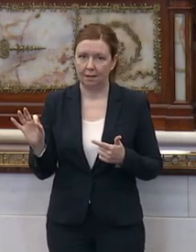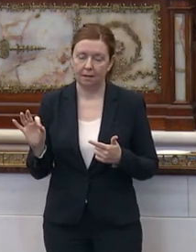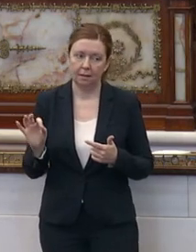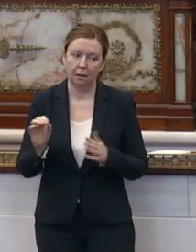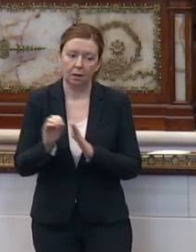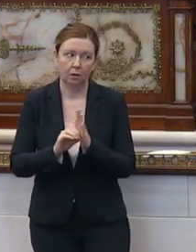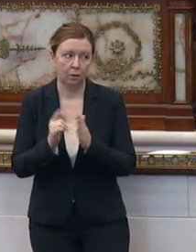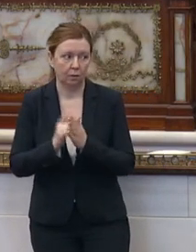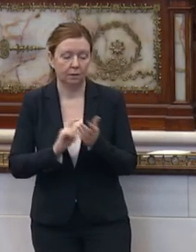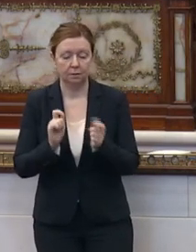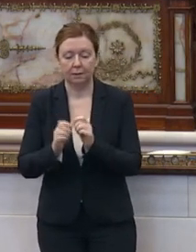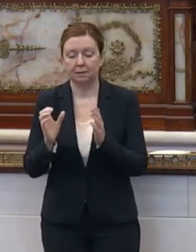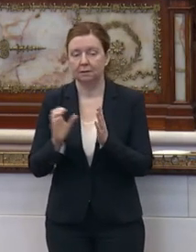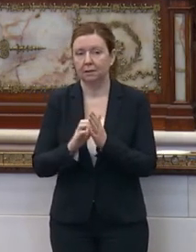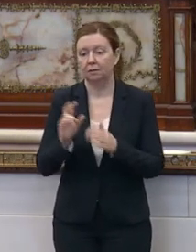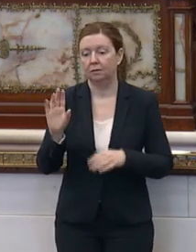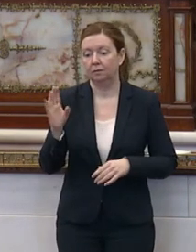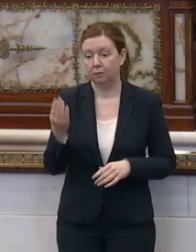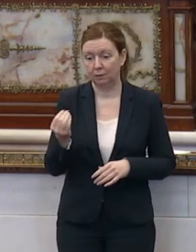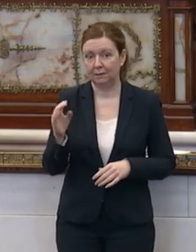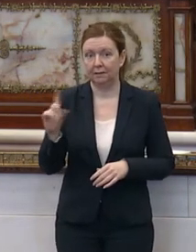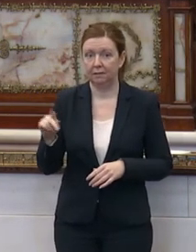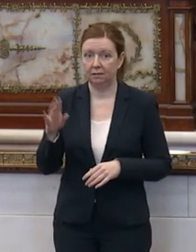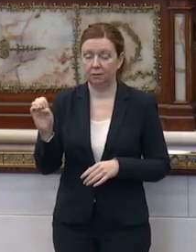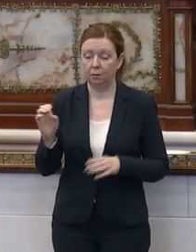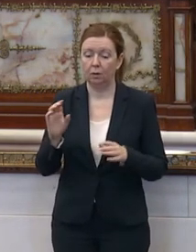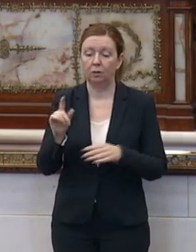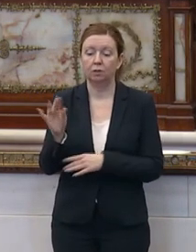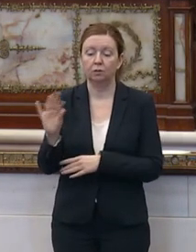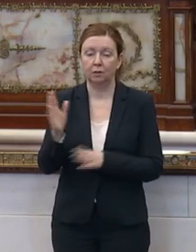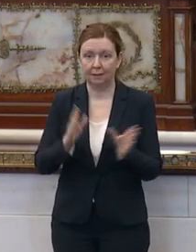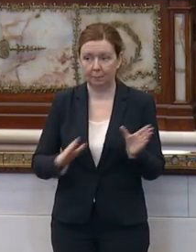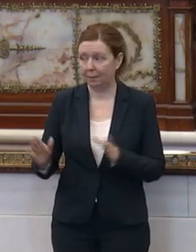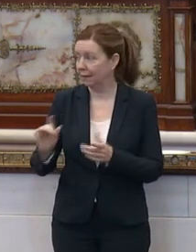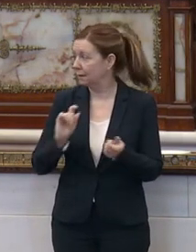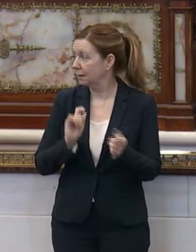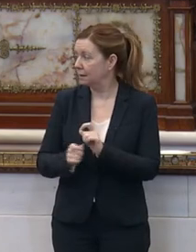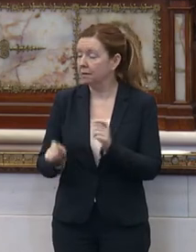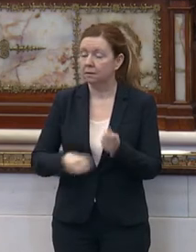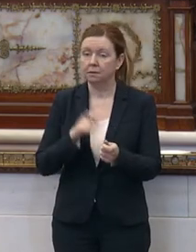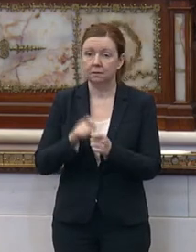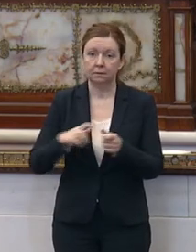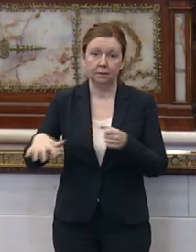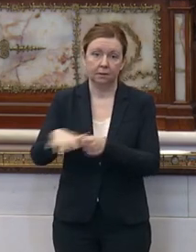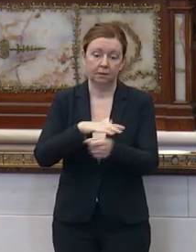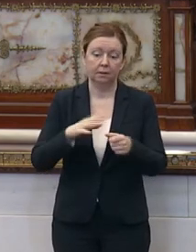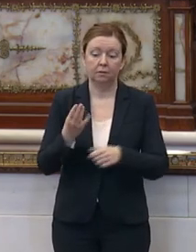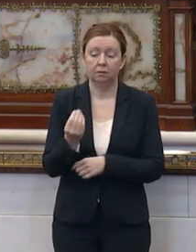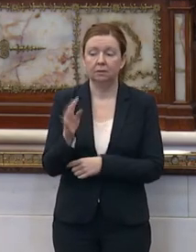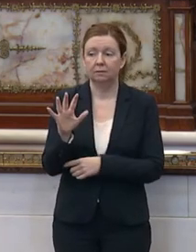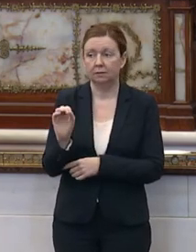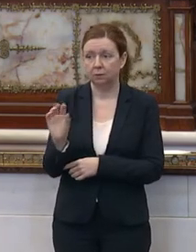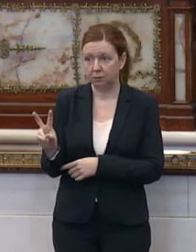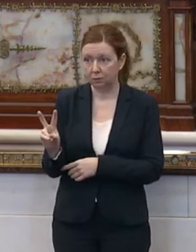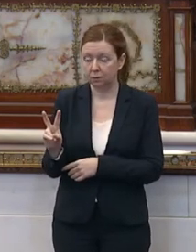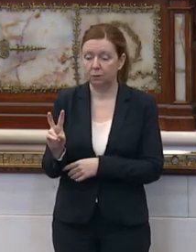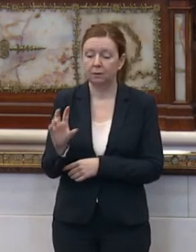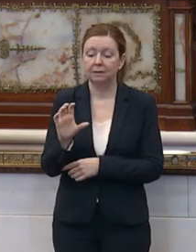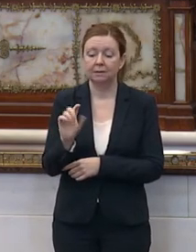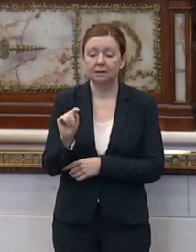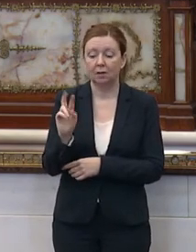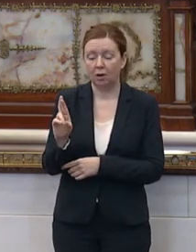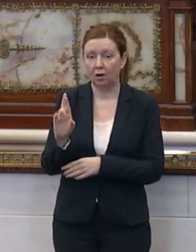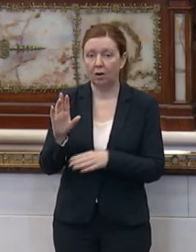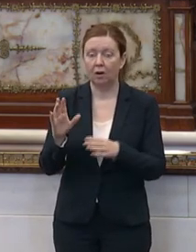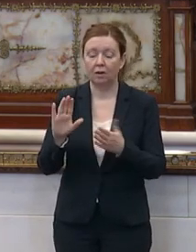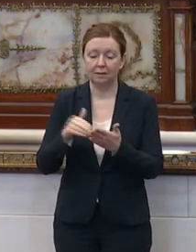210829, entitled an ordinance amending Title 14 of the Philadelphia Code, entitled Zoning and Planning, by amending certain provisions of Section 14502, entitled CTR,